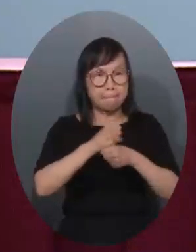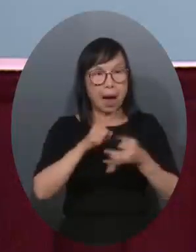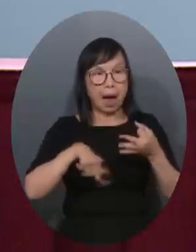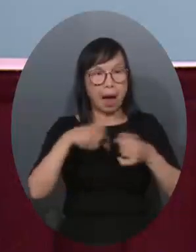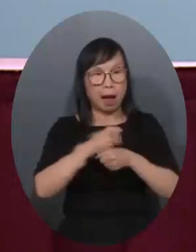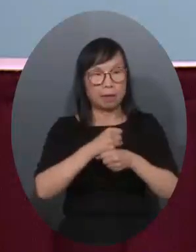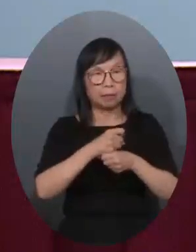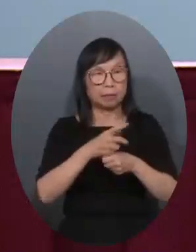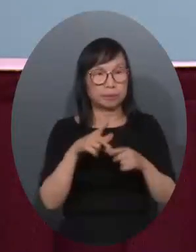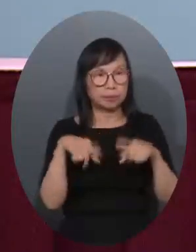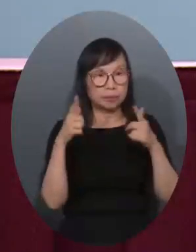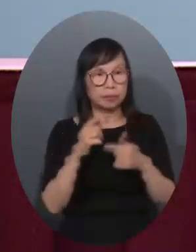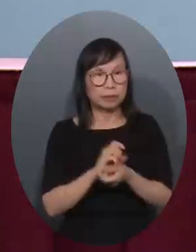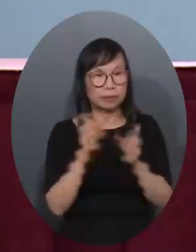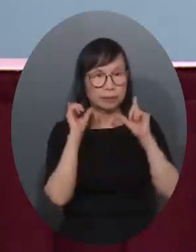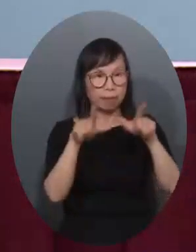please.